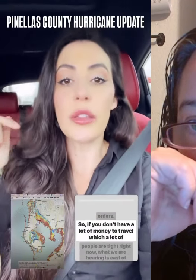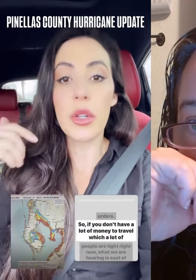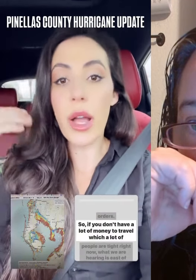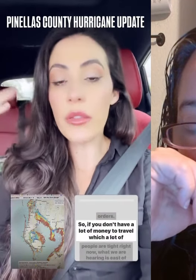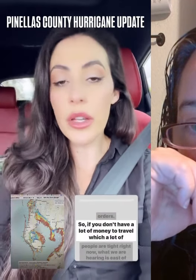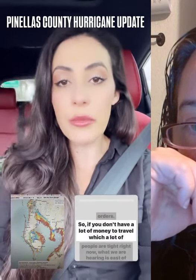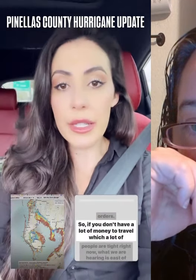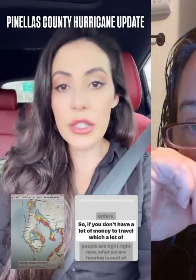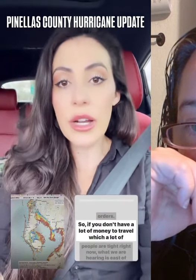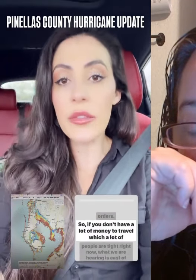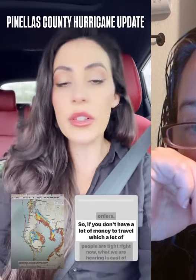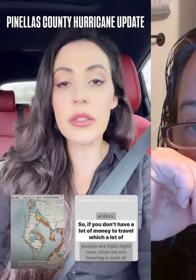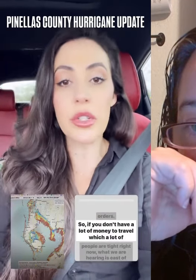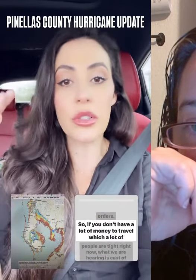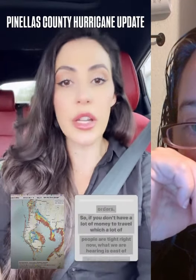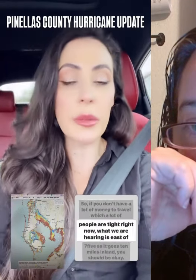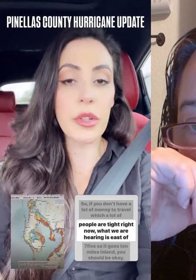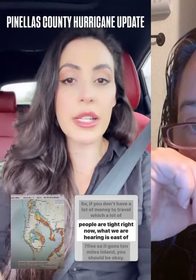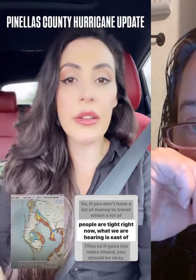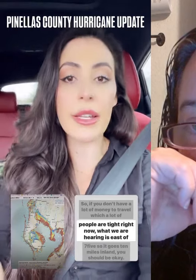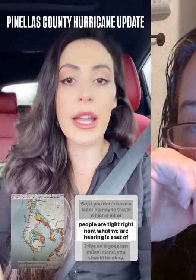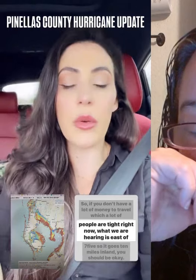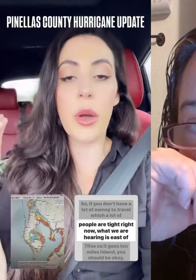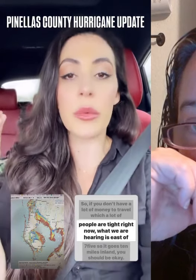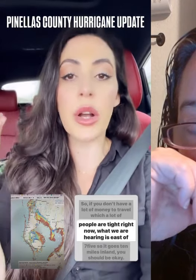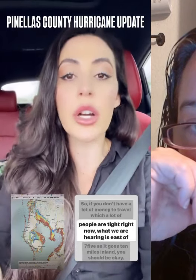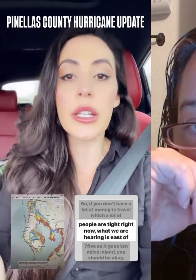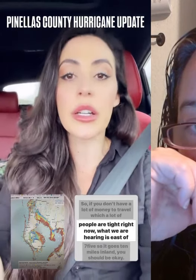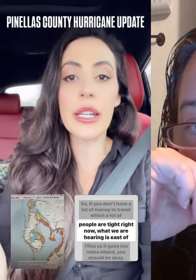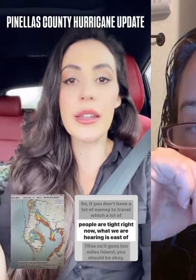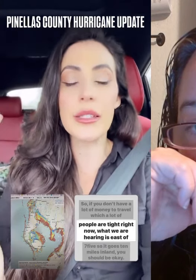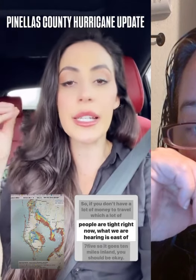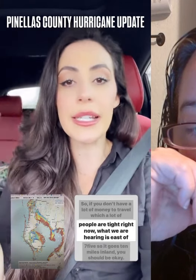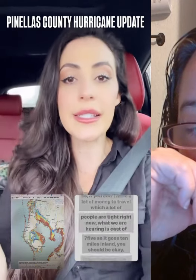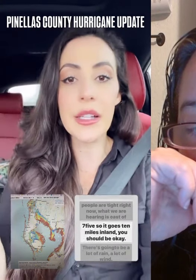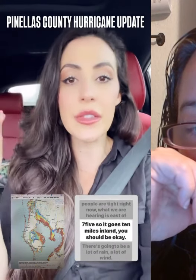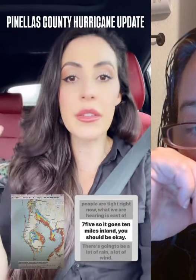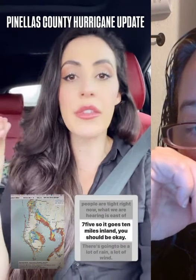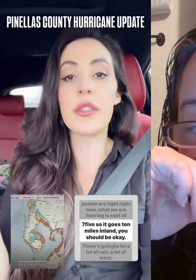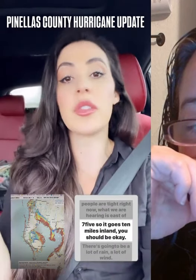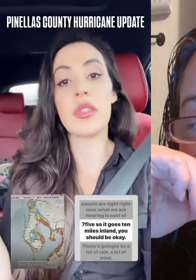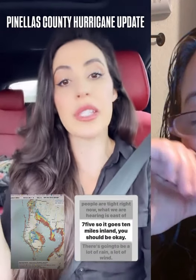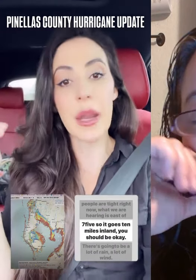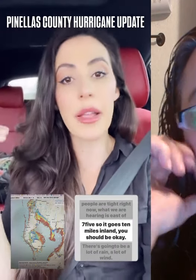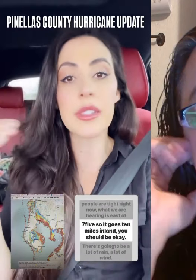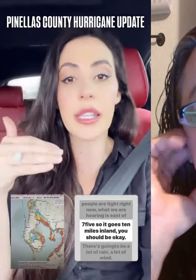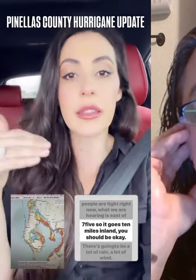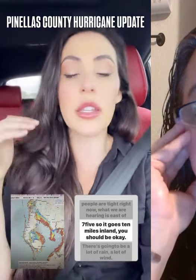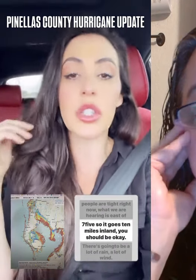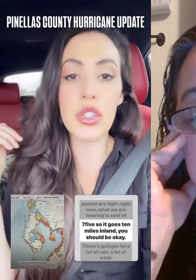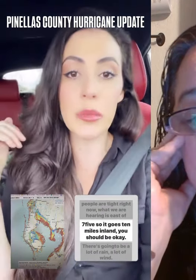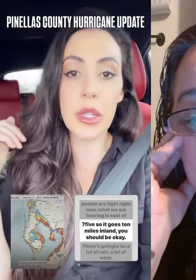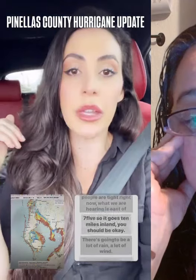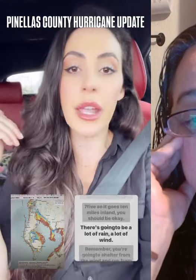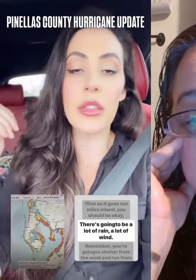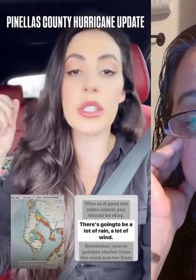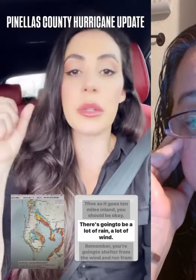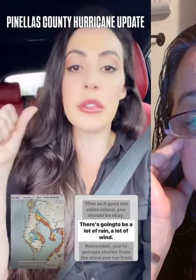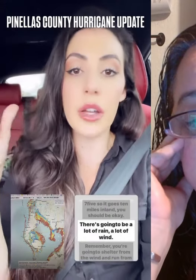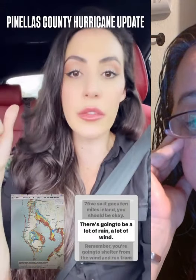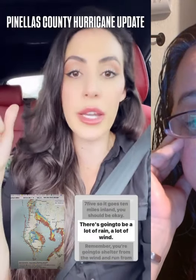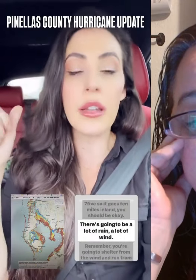So if you don't have a lot of money to travel, which a lot of people are tight right now, what we are hearing is east of 75, so it goes 10 miles inland, you should be